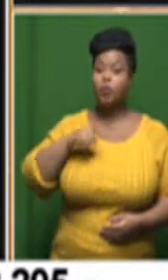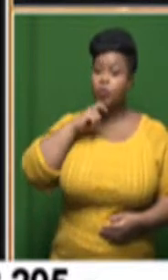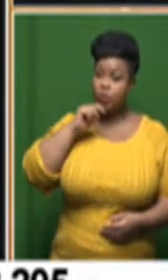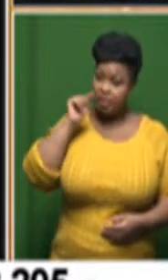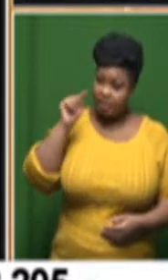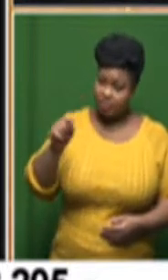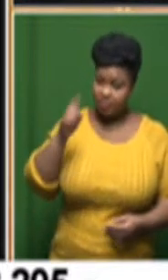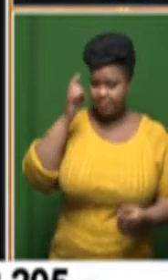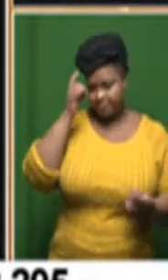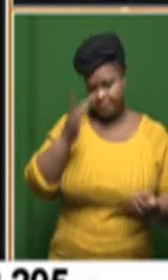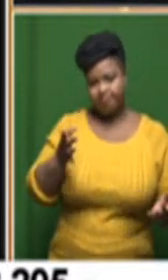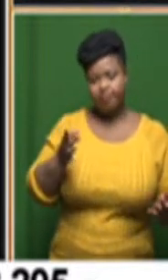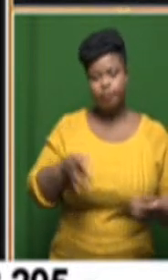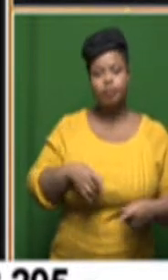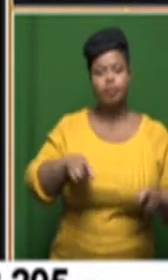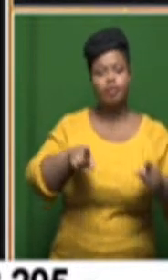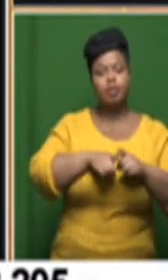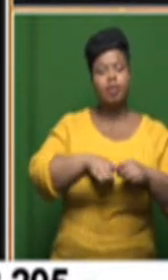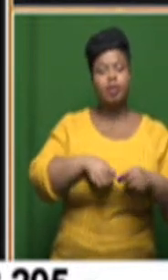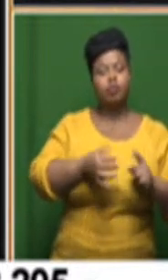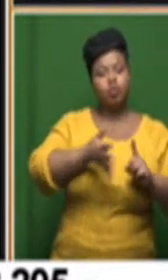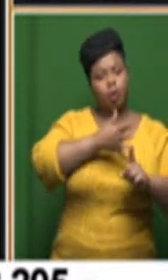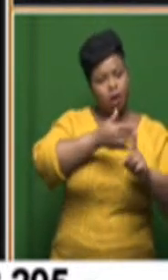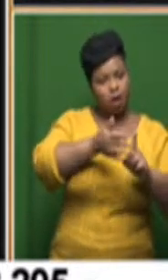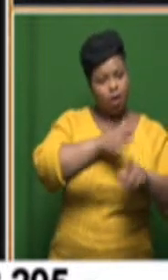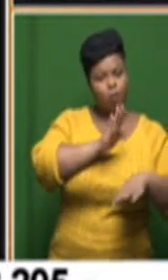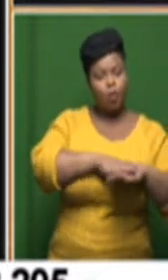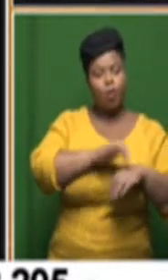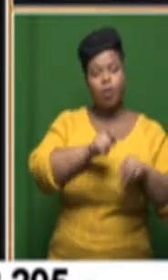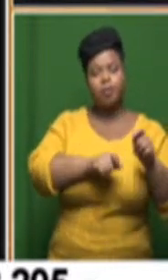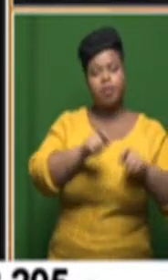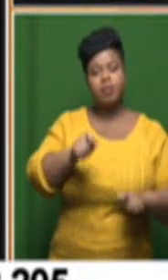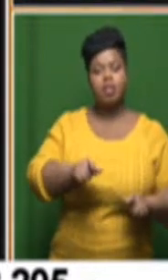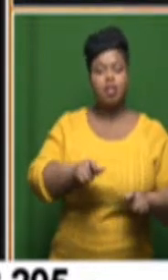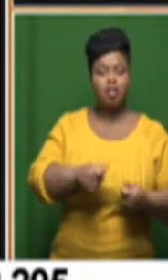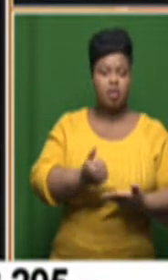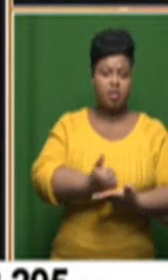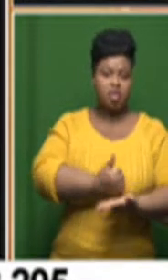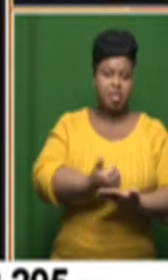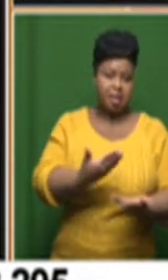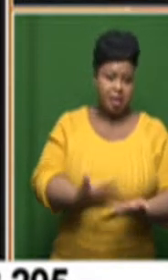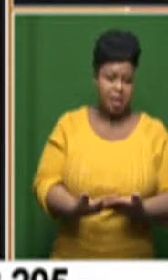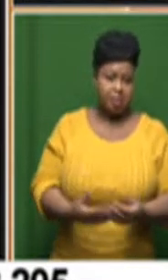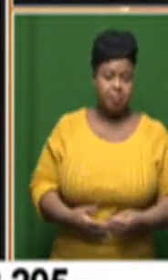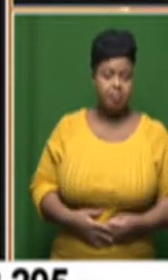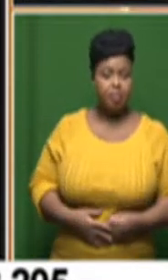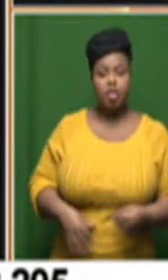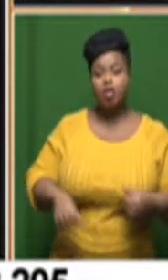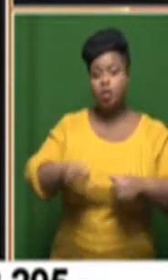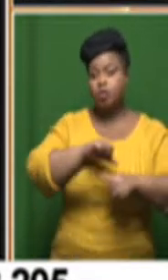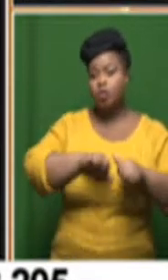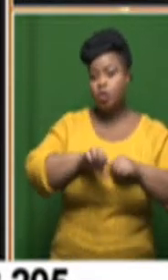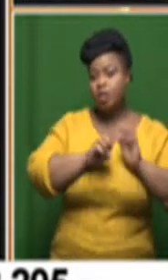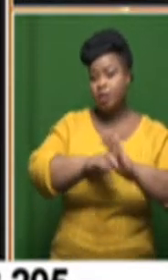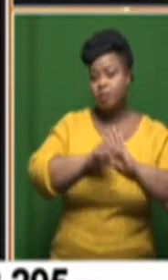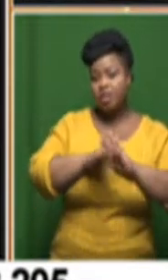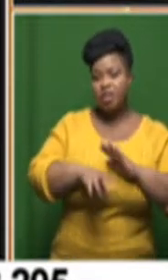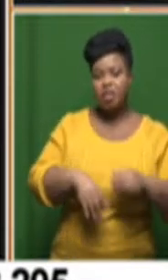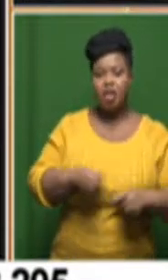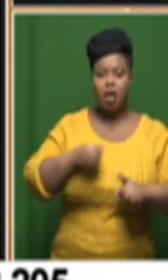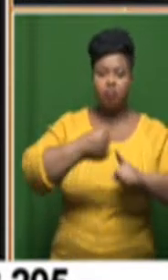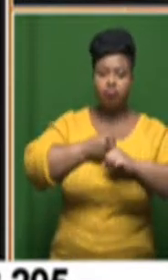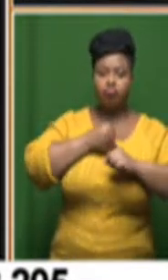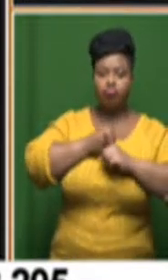their messaging also to convince people to register. We had social media and other media